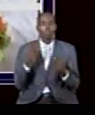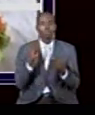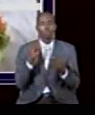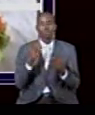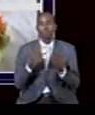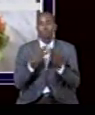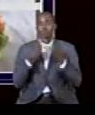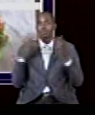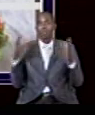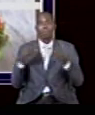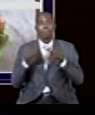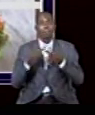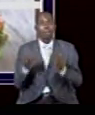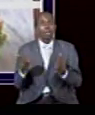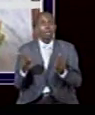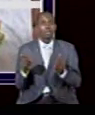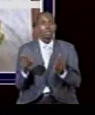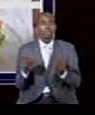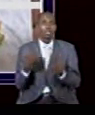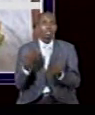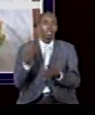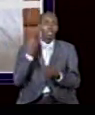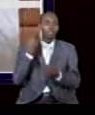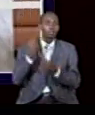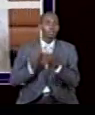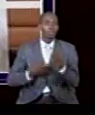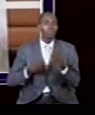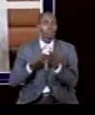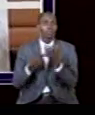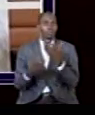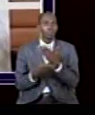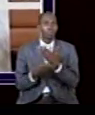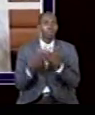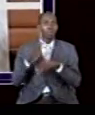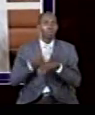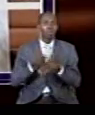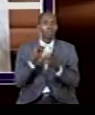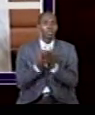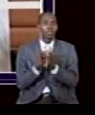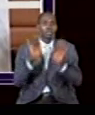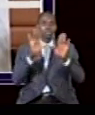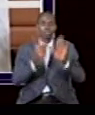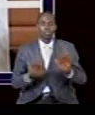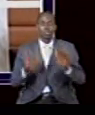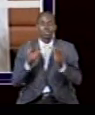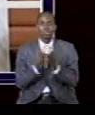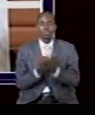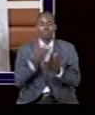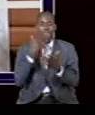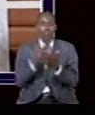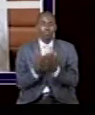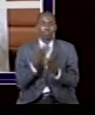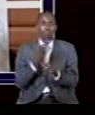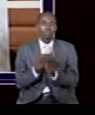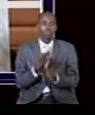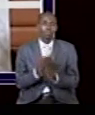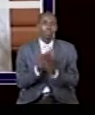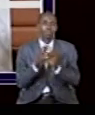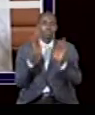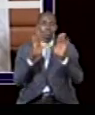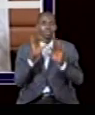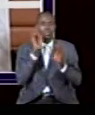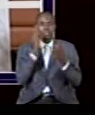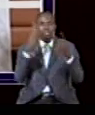But by last month, crusade on that Sunday, that faithful Sunday, she came to the